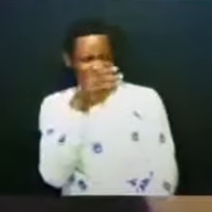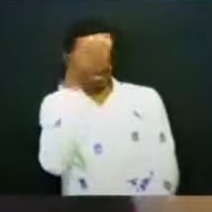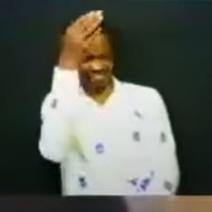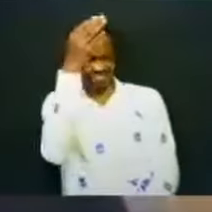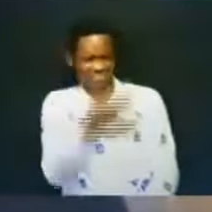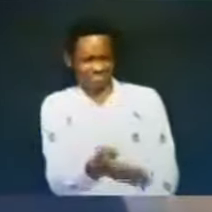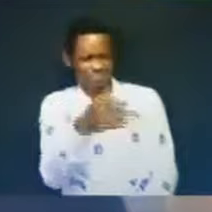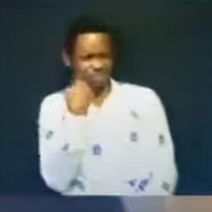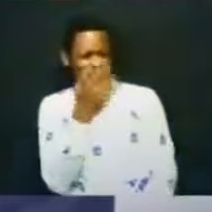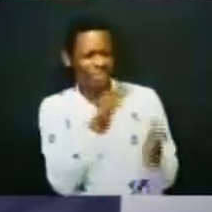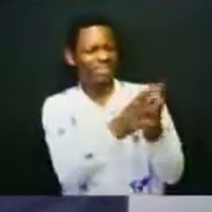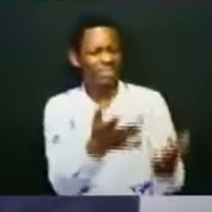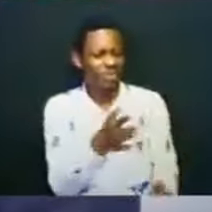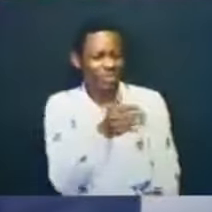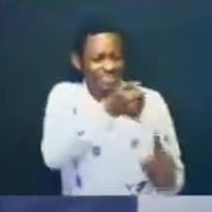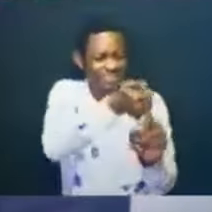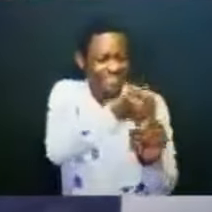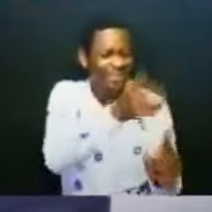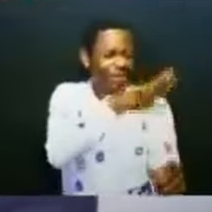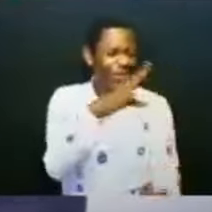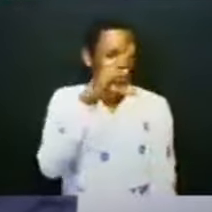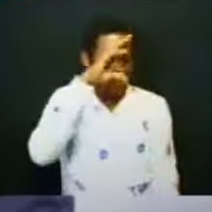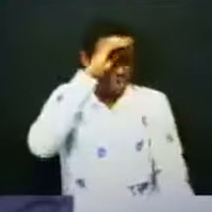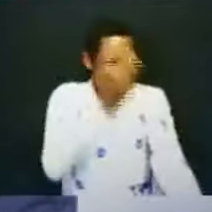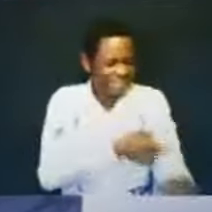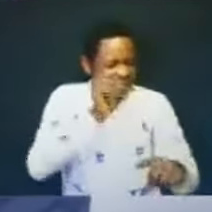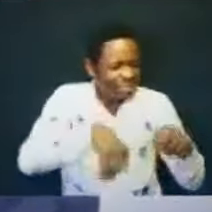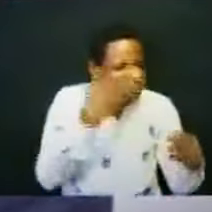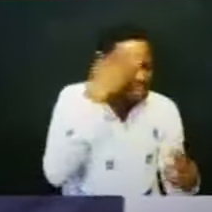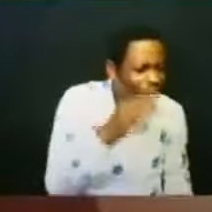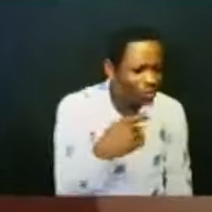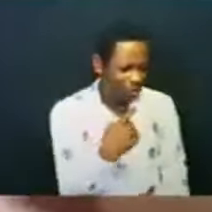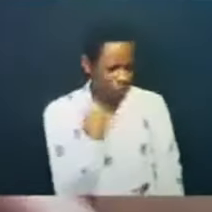no no ane ba. His own son couldn't recognize him. Na why na be fiye hi?